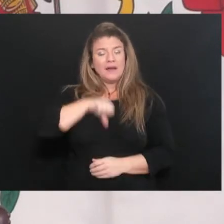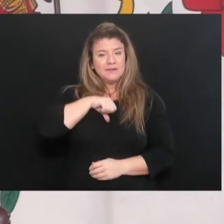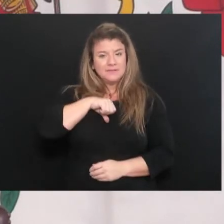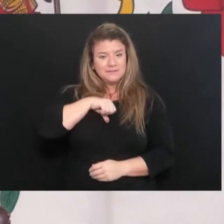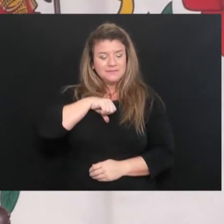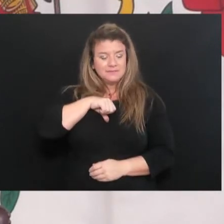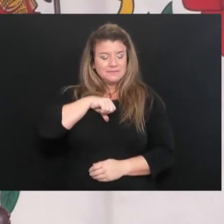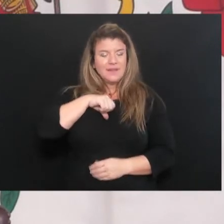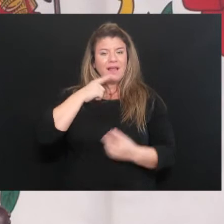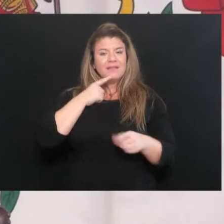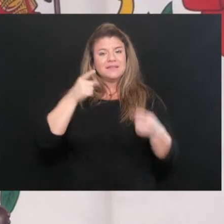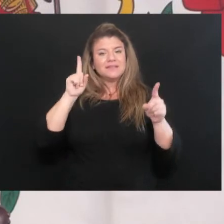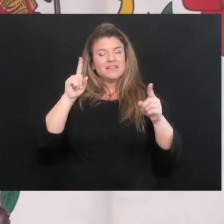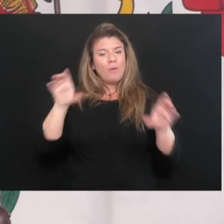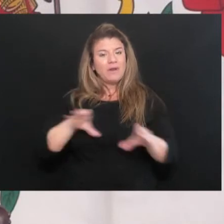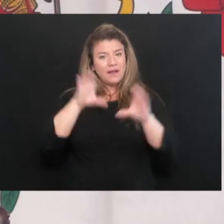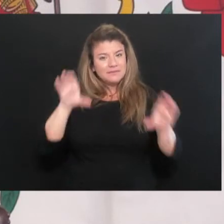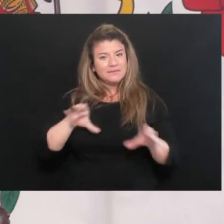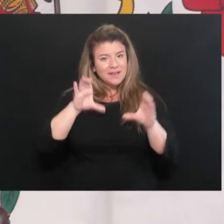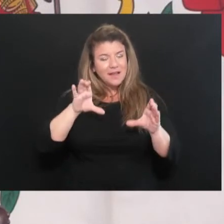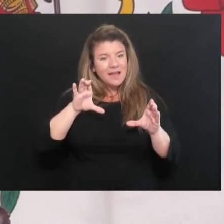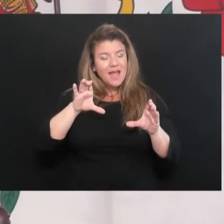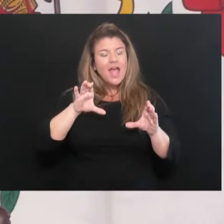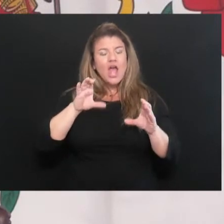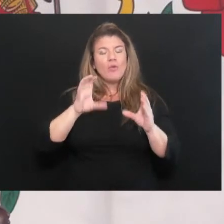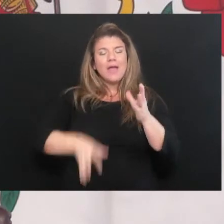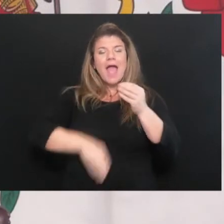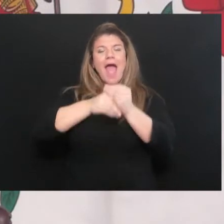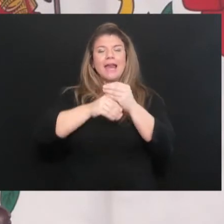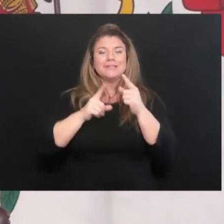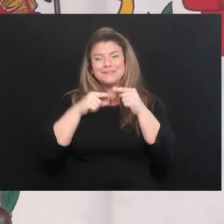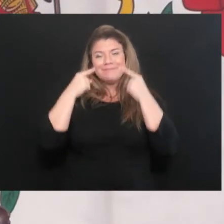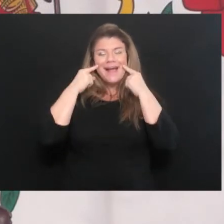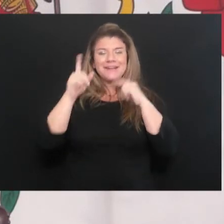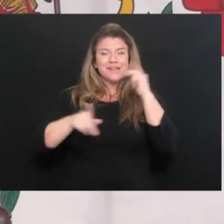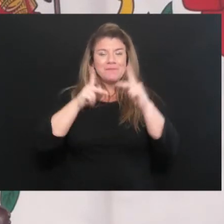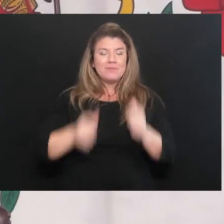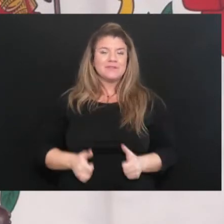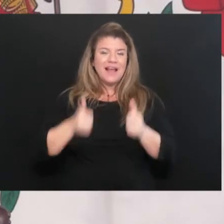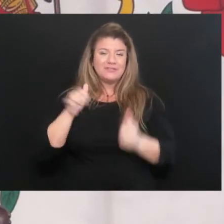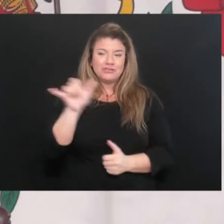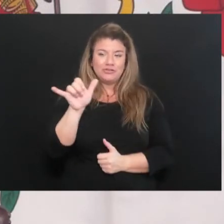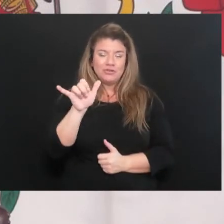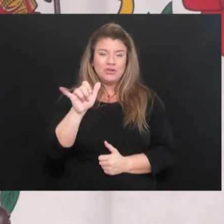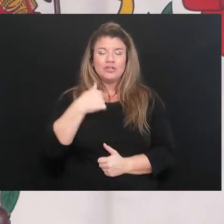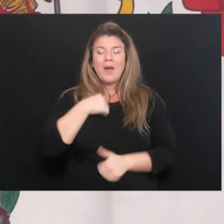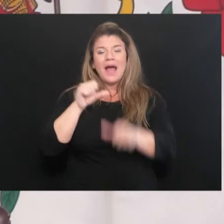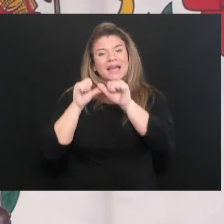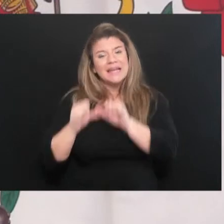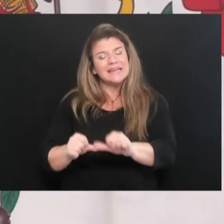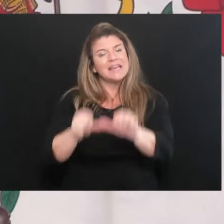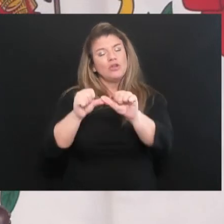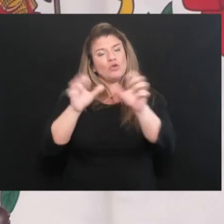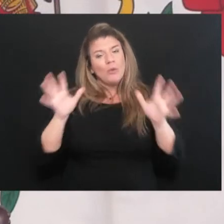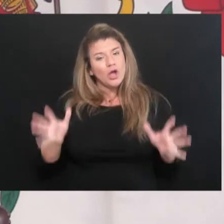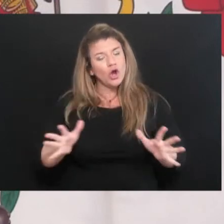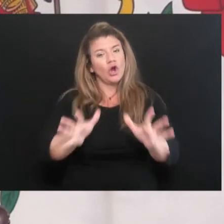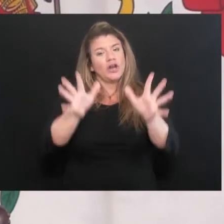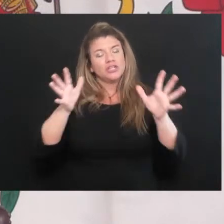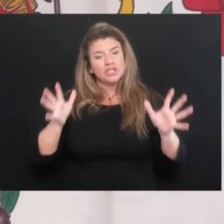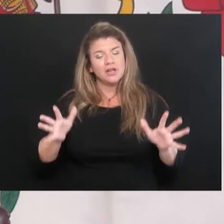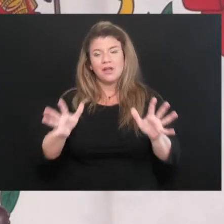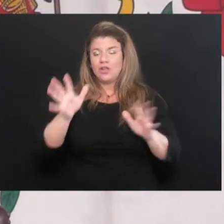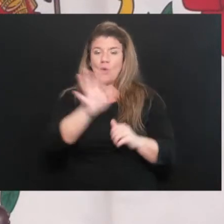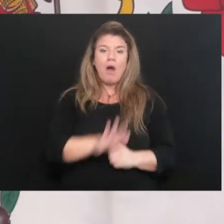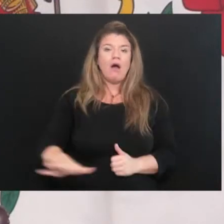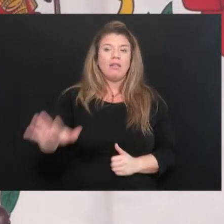of the success of what we've done, and we put a lot of smiles on a lot of people's lives. And so I continue to encourage in every